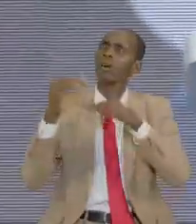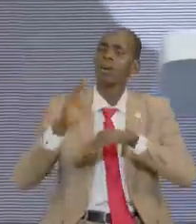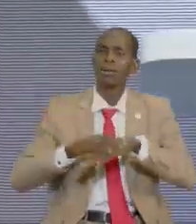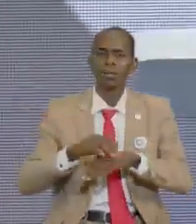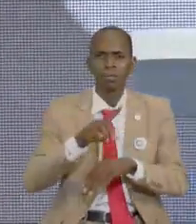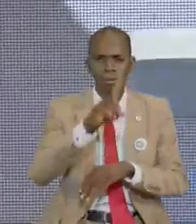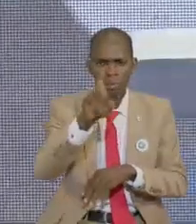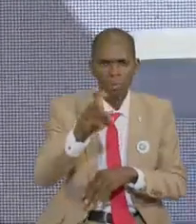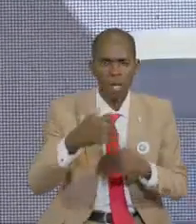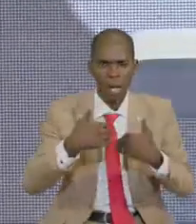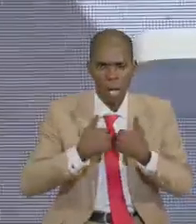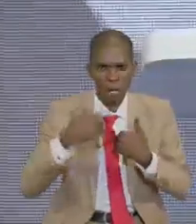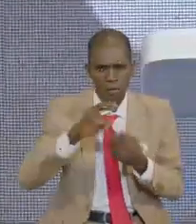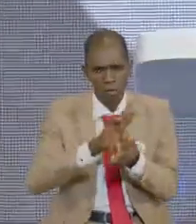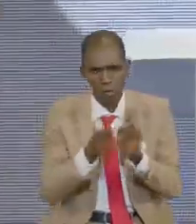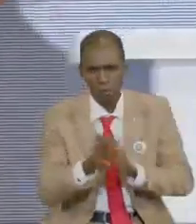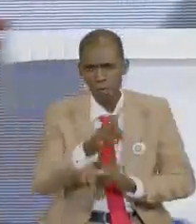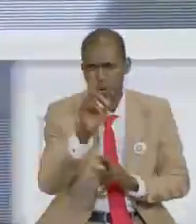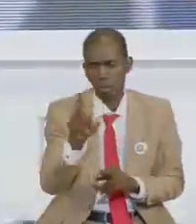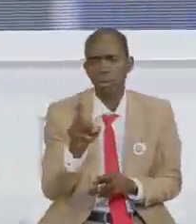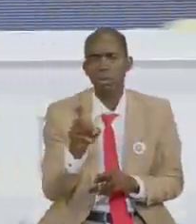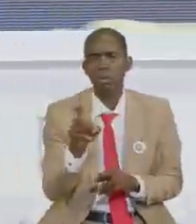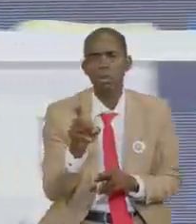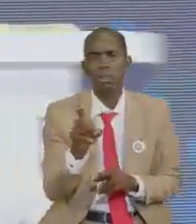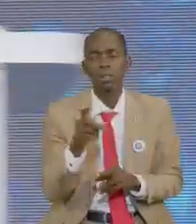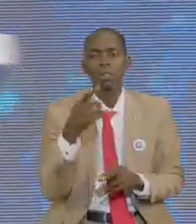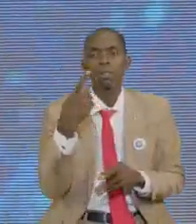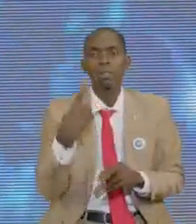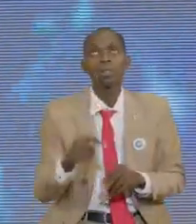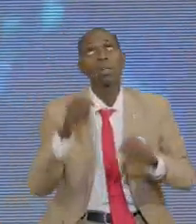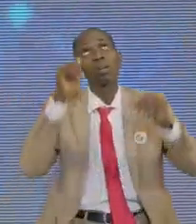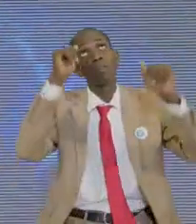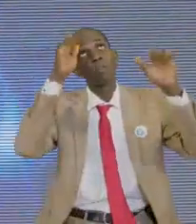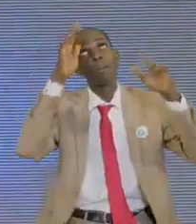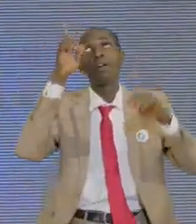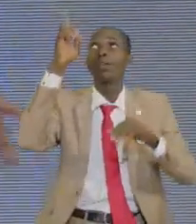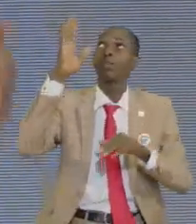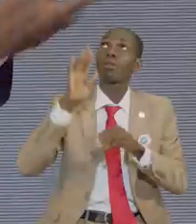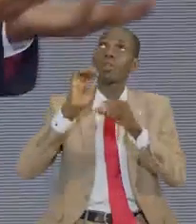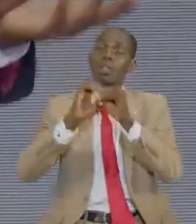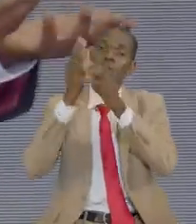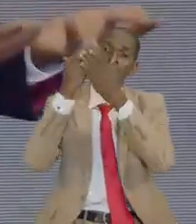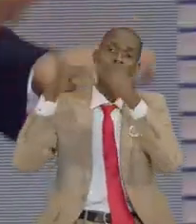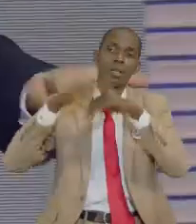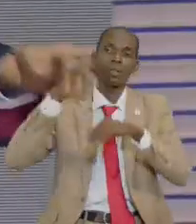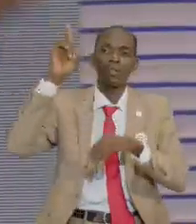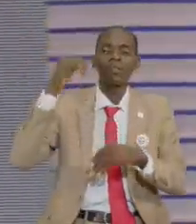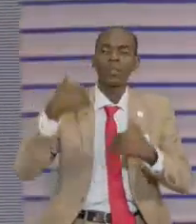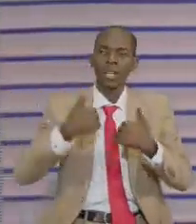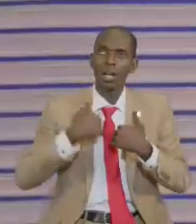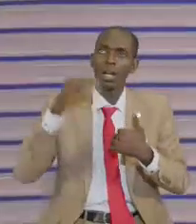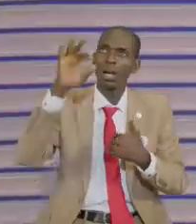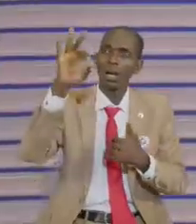Have you repented? The Father God in heaven has appointed and